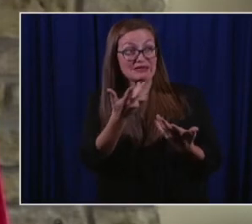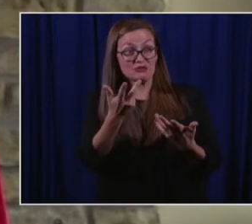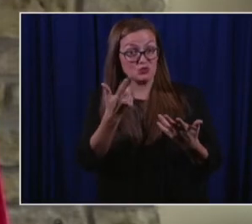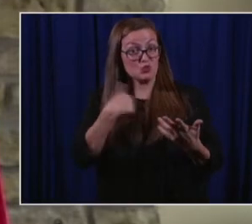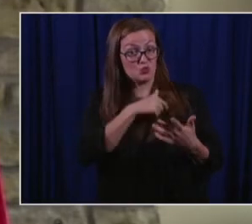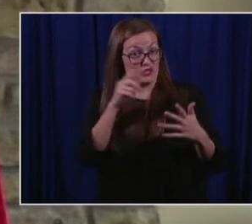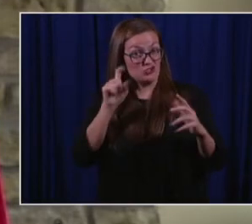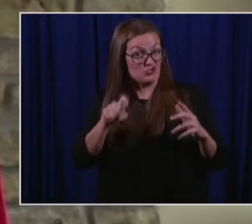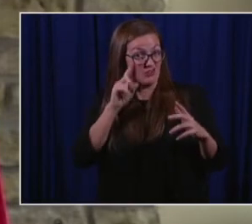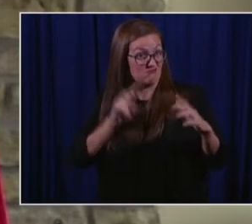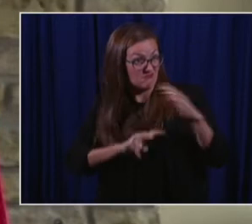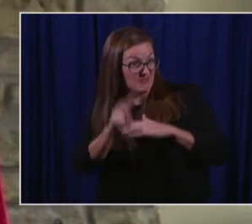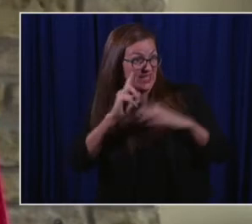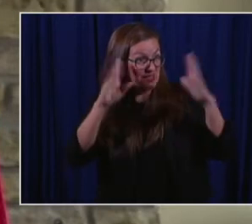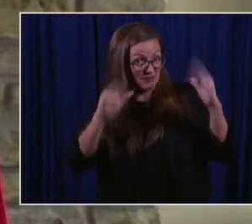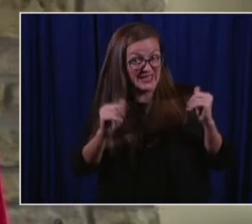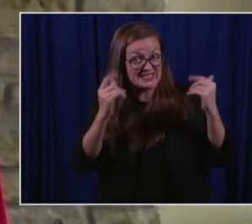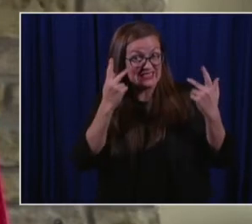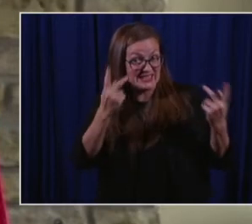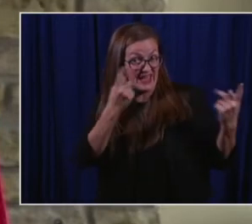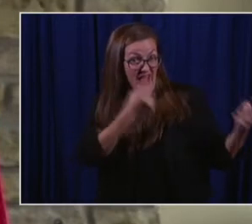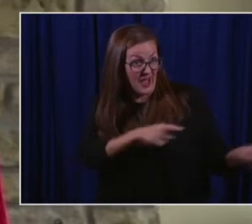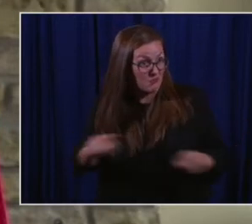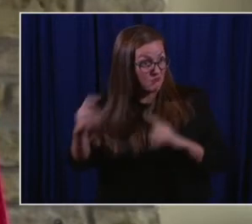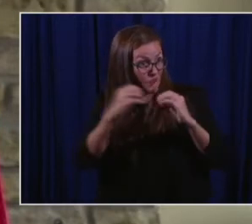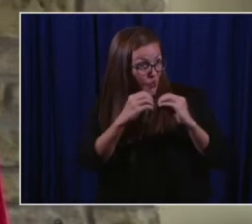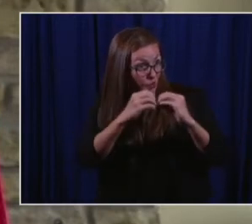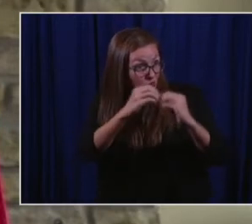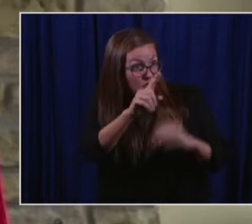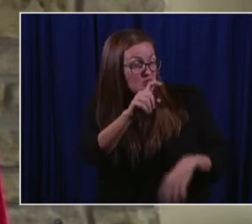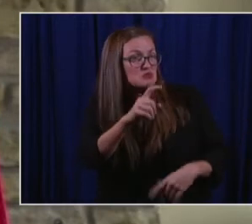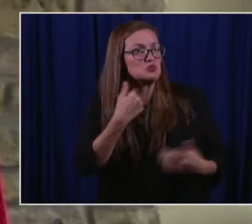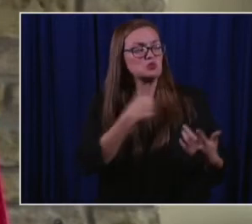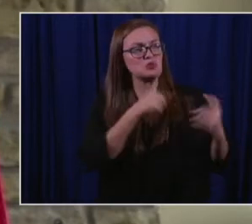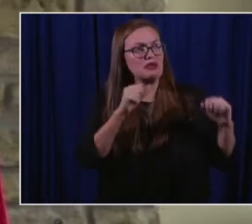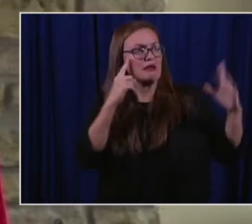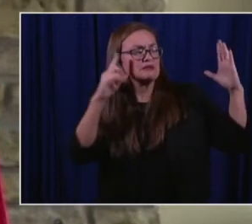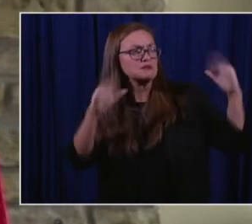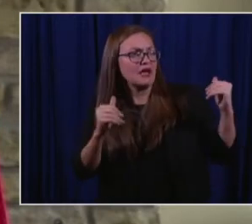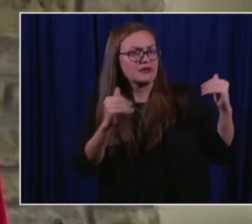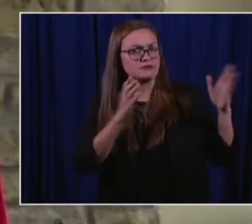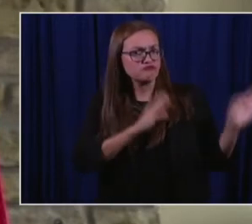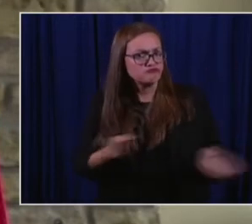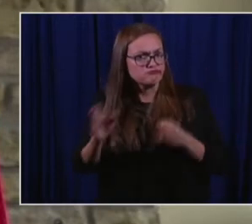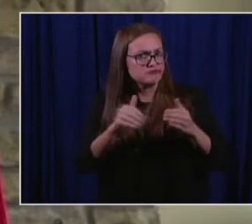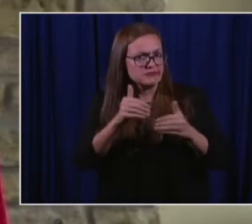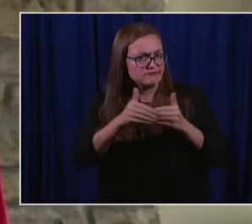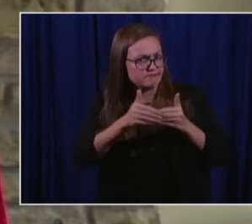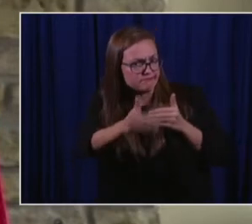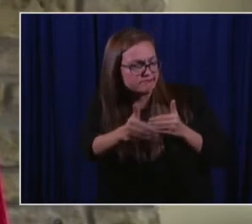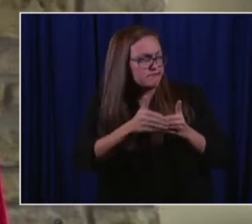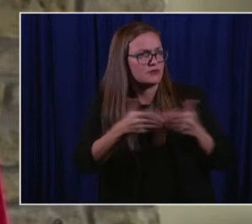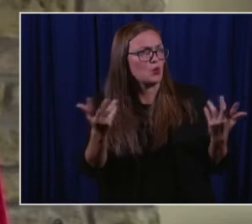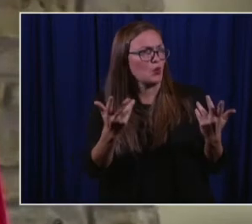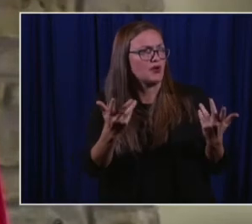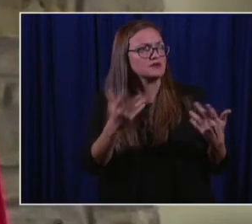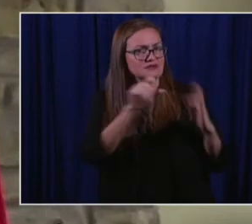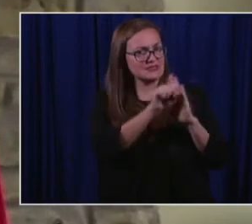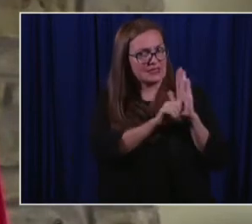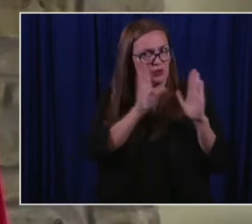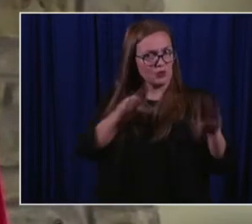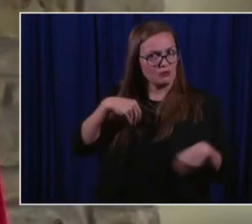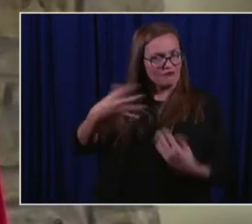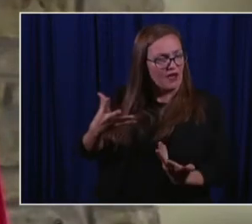And what does this represent as far as a next level of preparation or help that the state needs to provide to counties? Well, I think